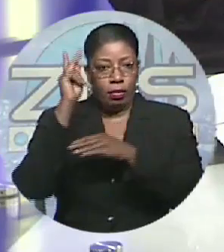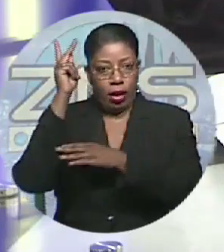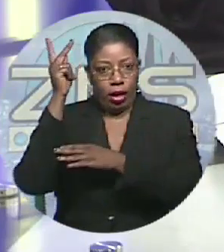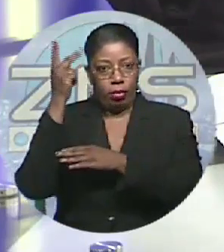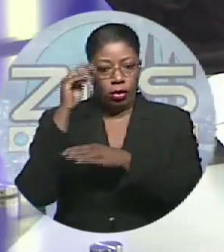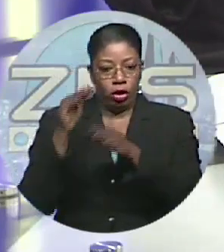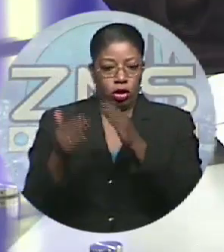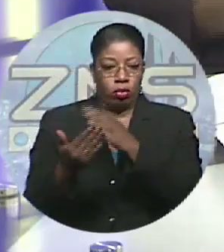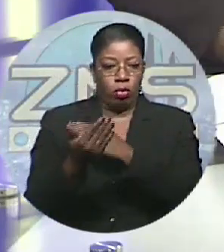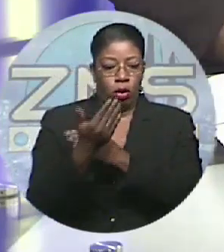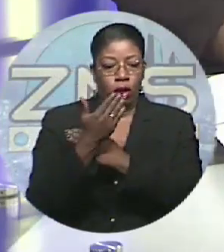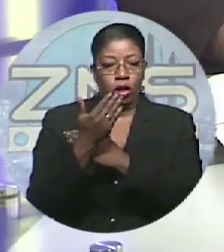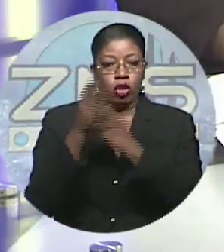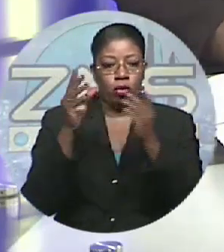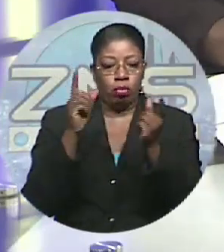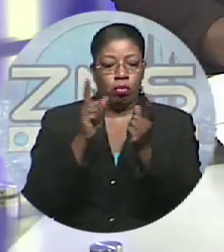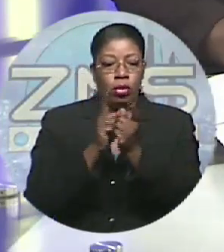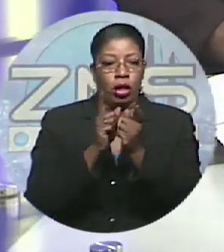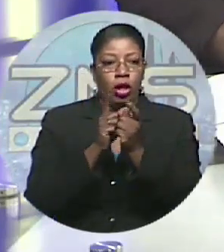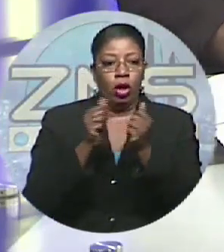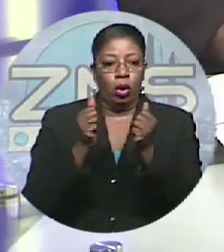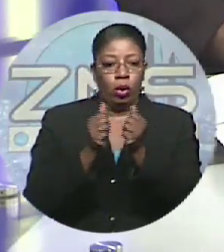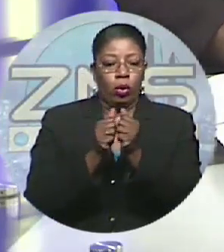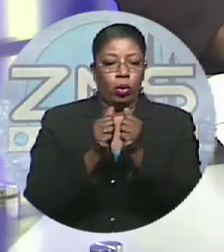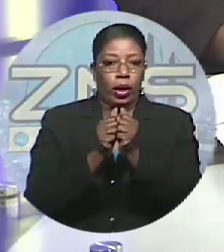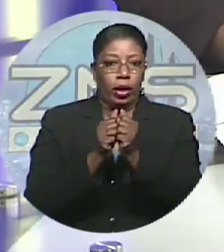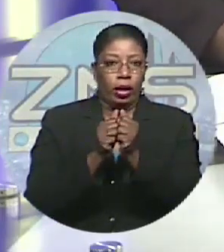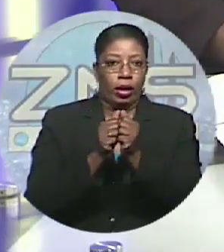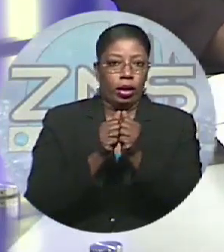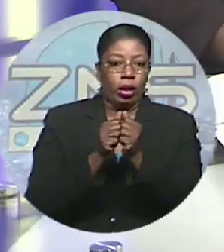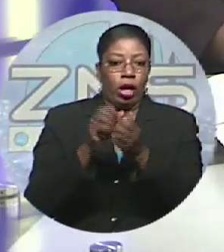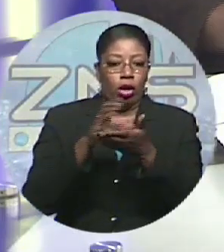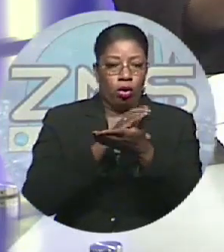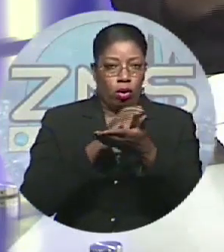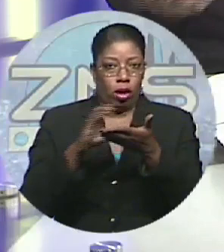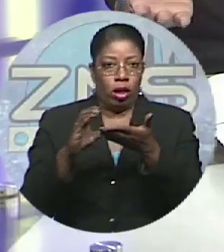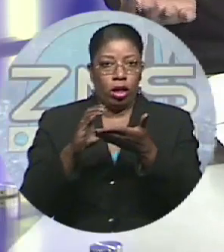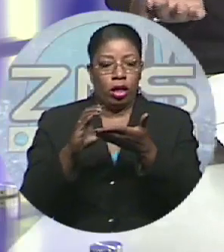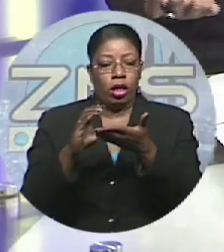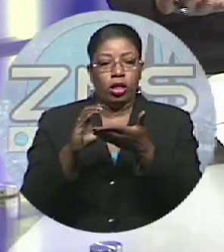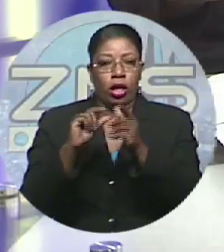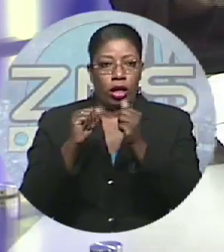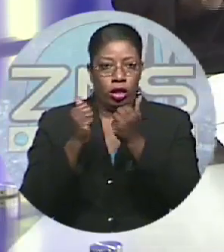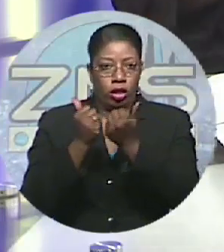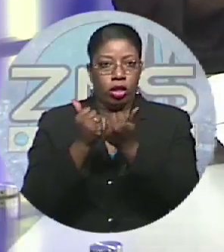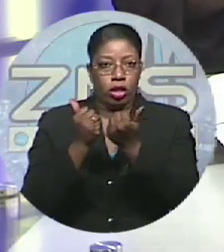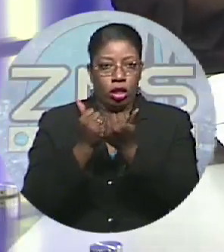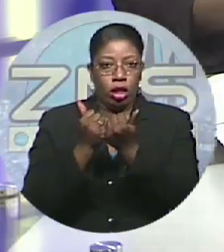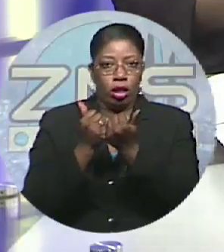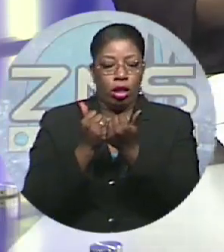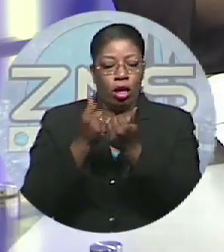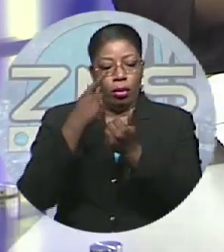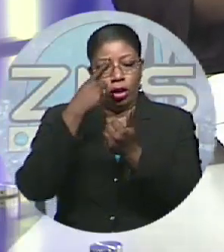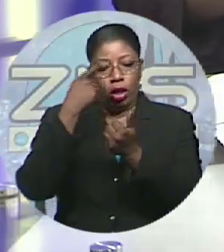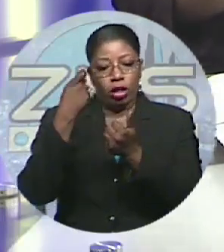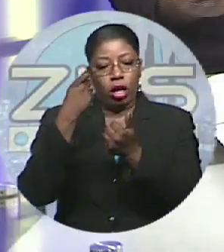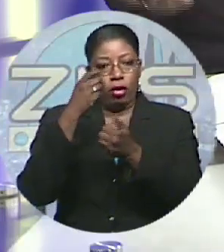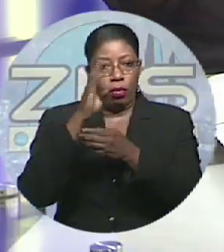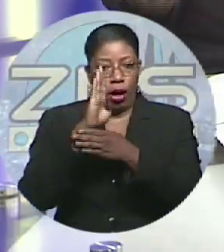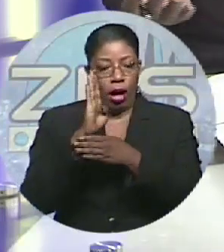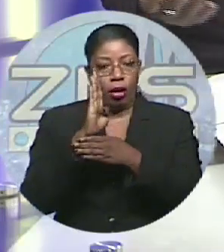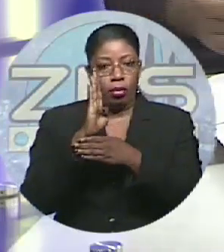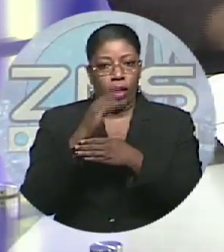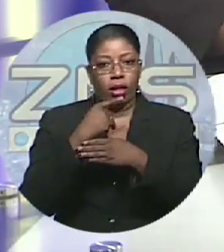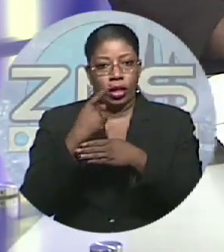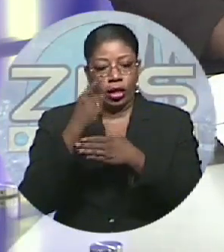morning to meet with credit rating agencies over what the country's economic projection might be, with Baha Mar declaring Chapter 11 bankruptcy and still not